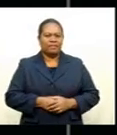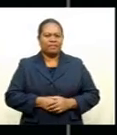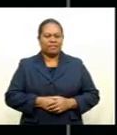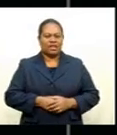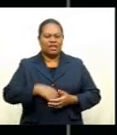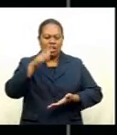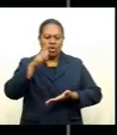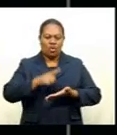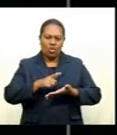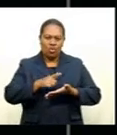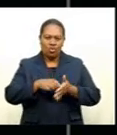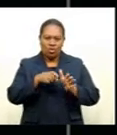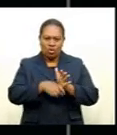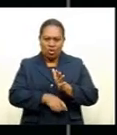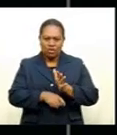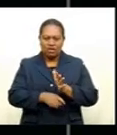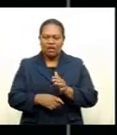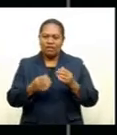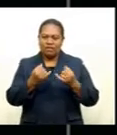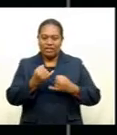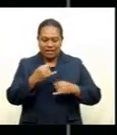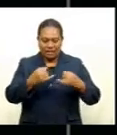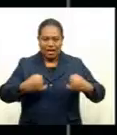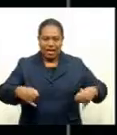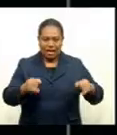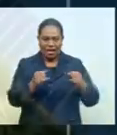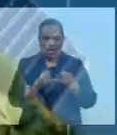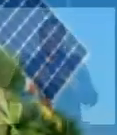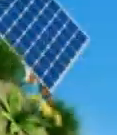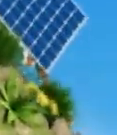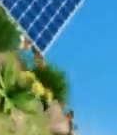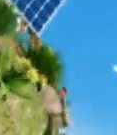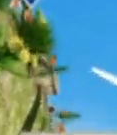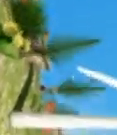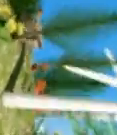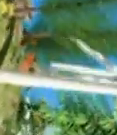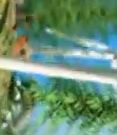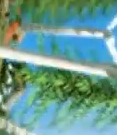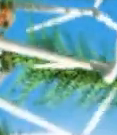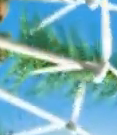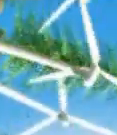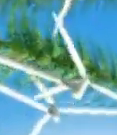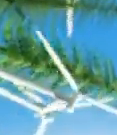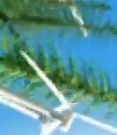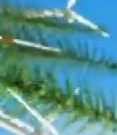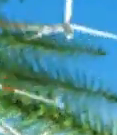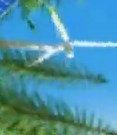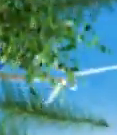low-cost, sail-assisted inter-island cargo vessel. The ship being built